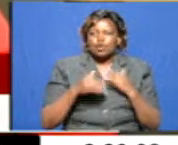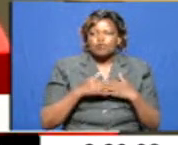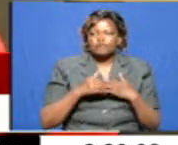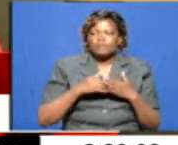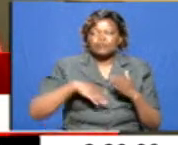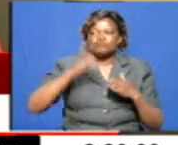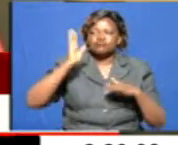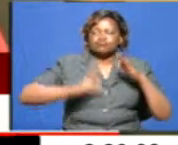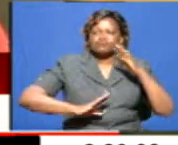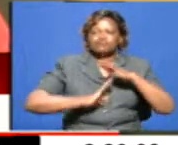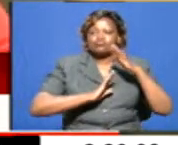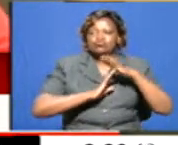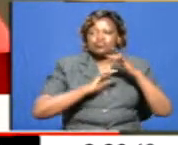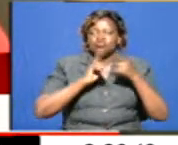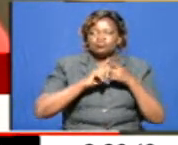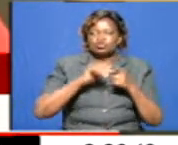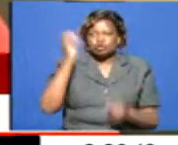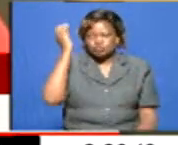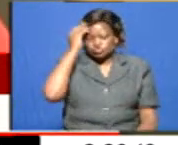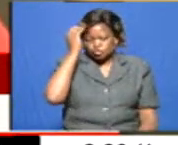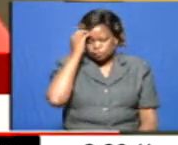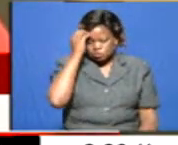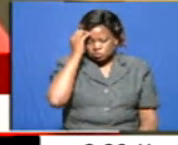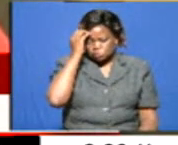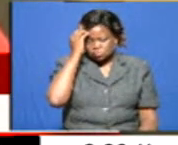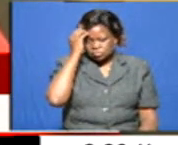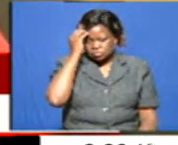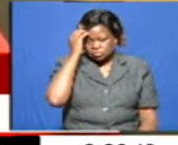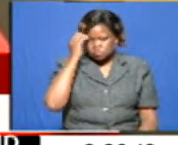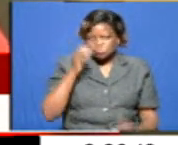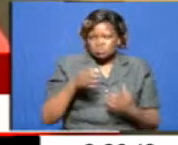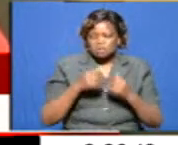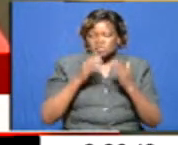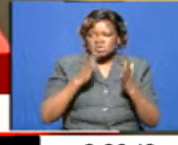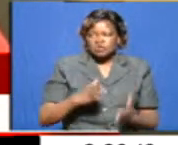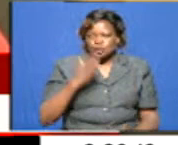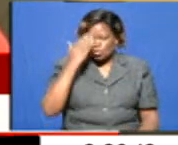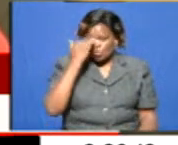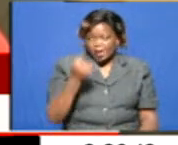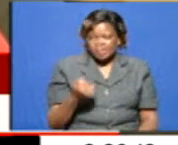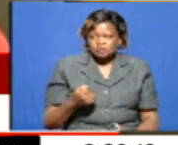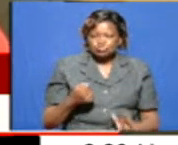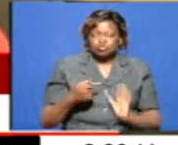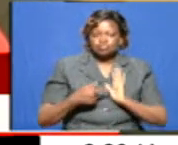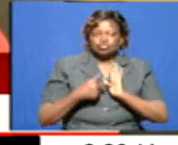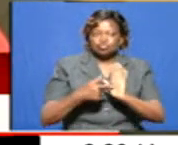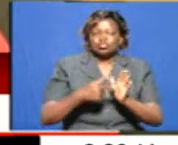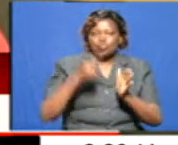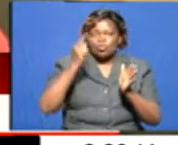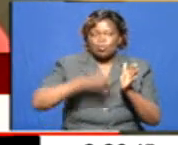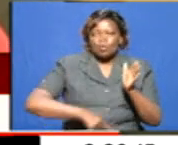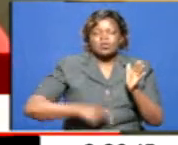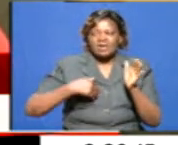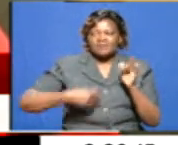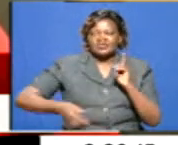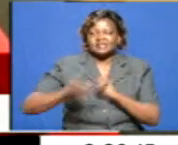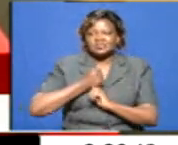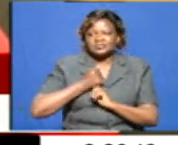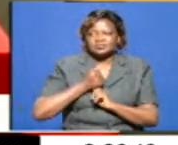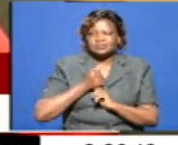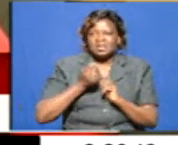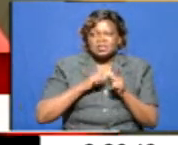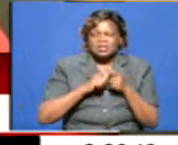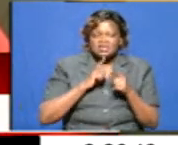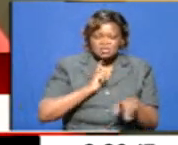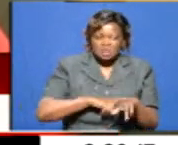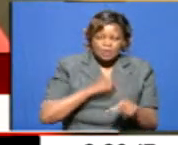engineer to even student engineers, ndio waweze kuonyesha kile wameweza ku-achieve. Na tukifanya